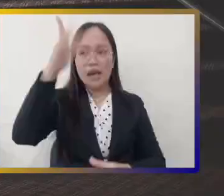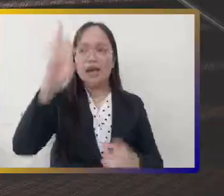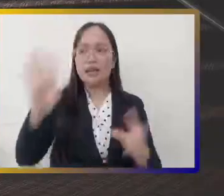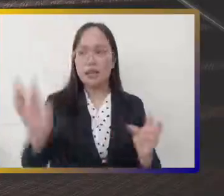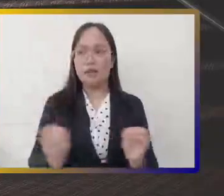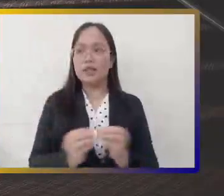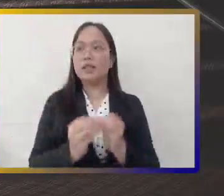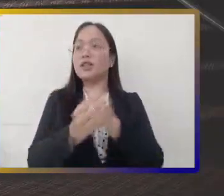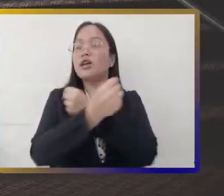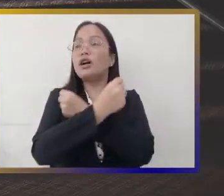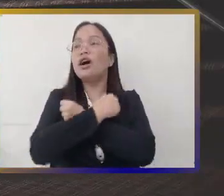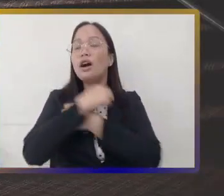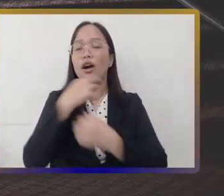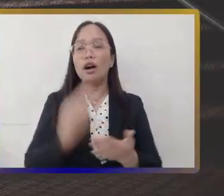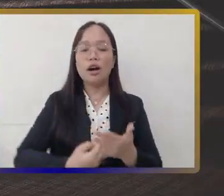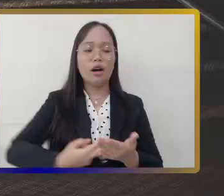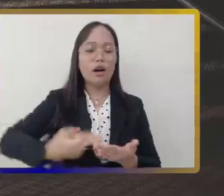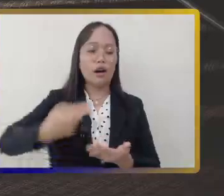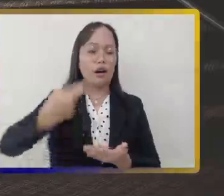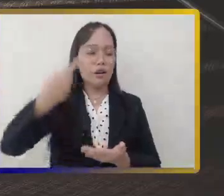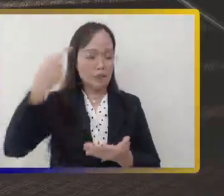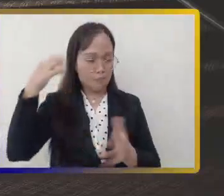fly. His love is richer,